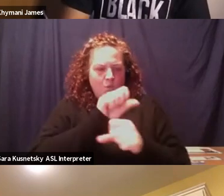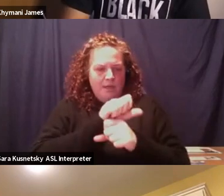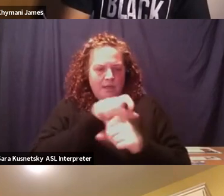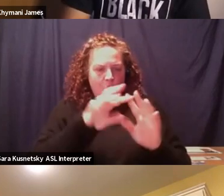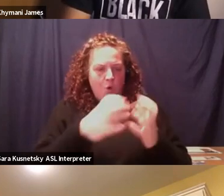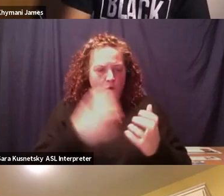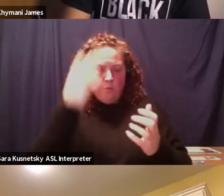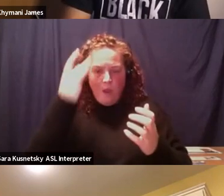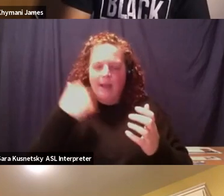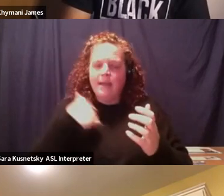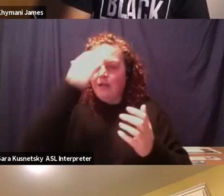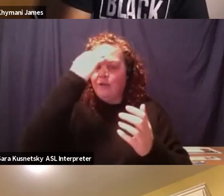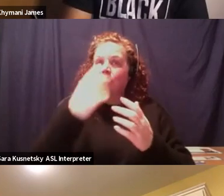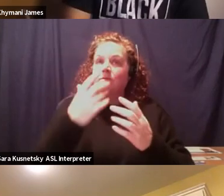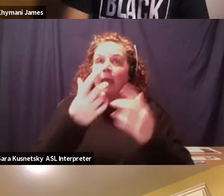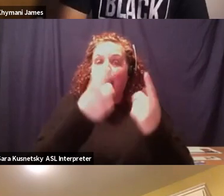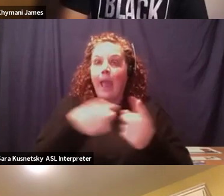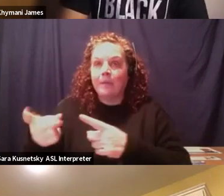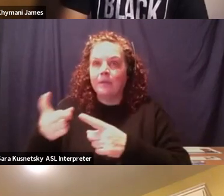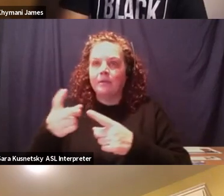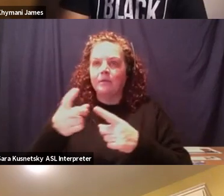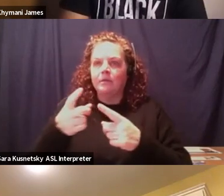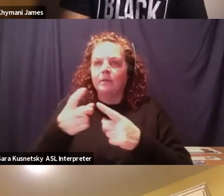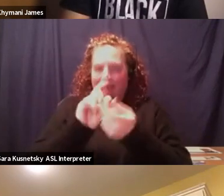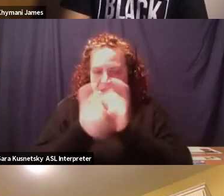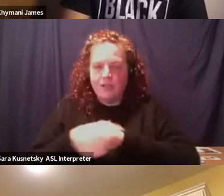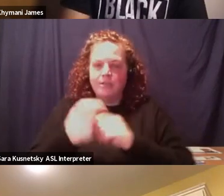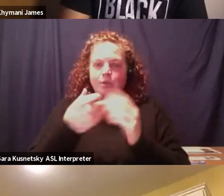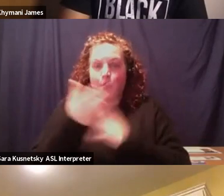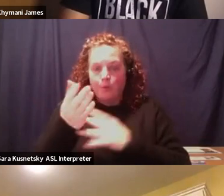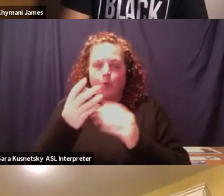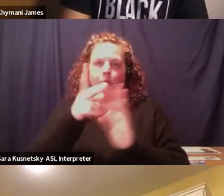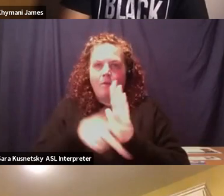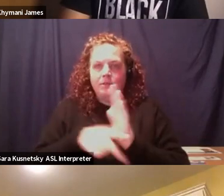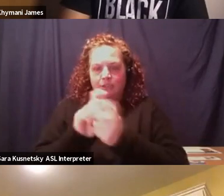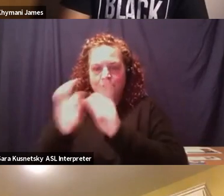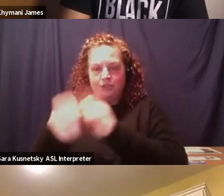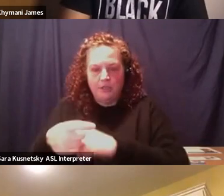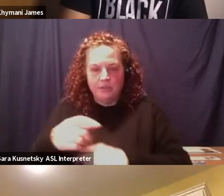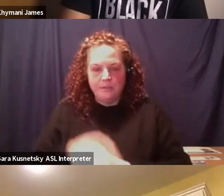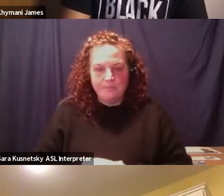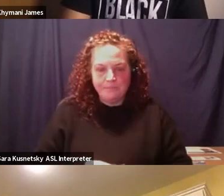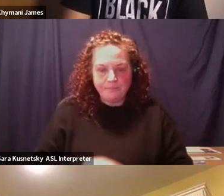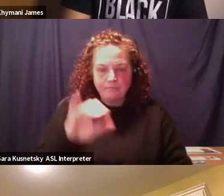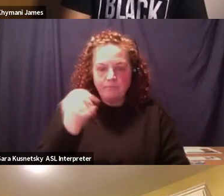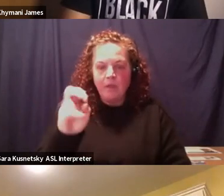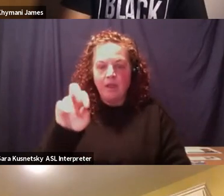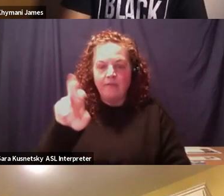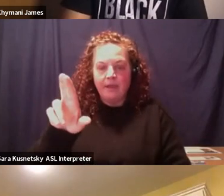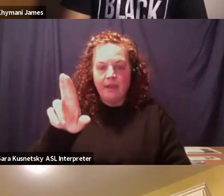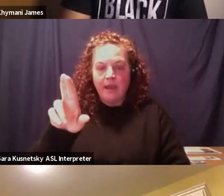outcomes occur through policy change. Javier Flores is an attorney interested in participating